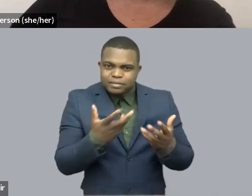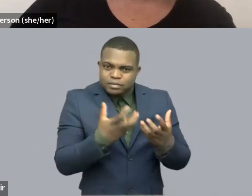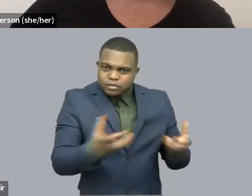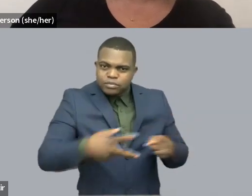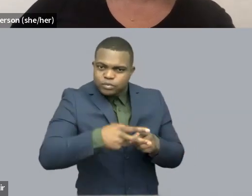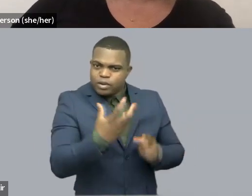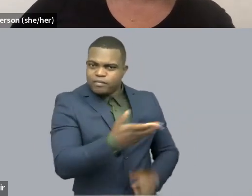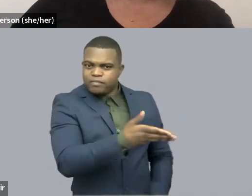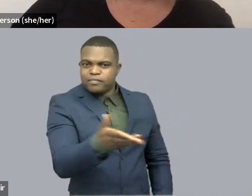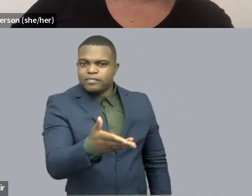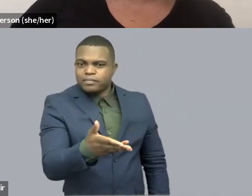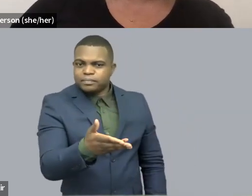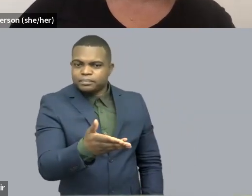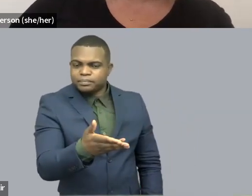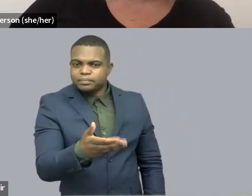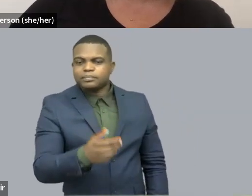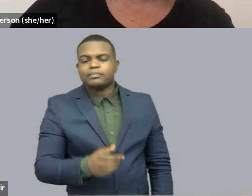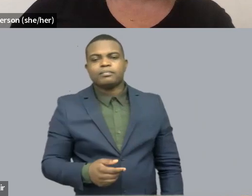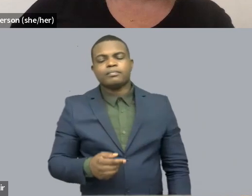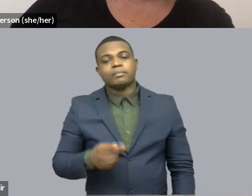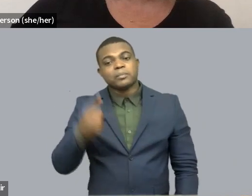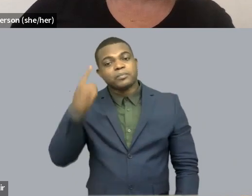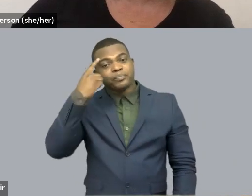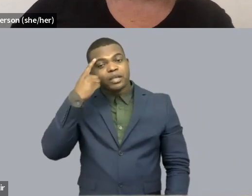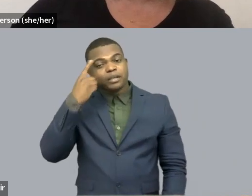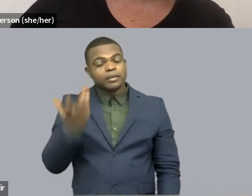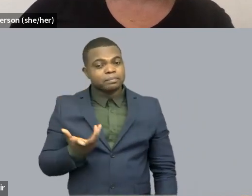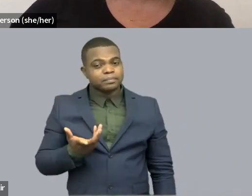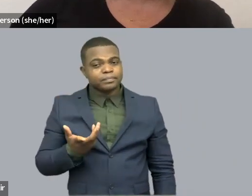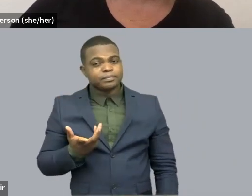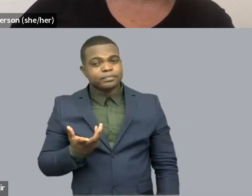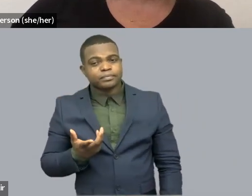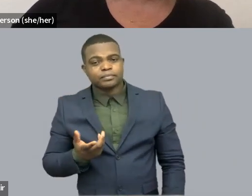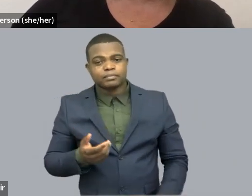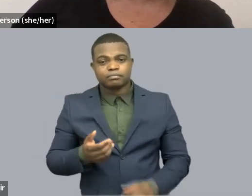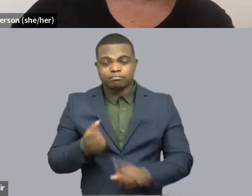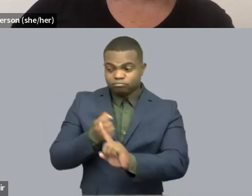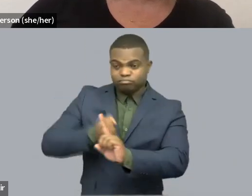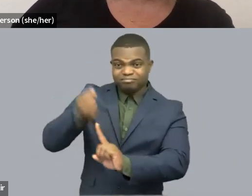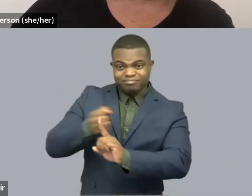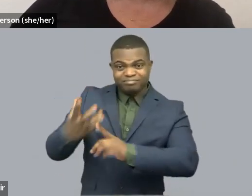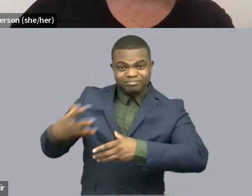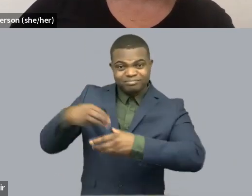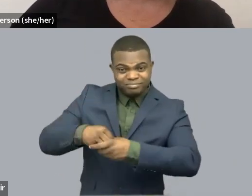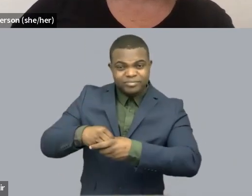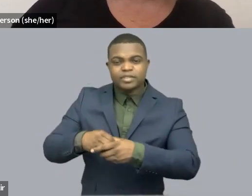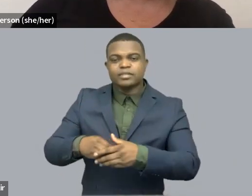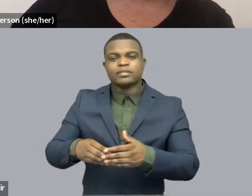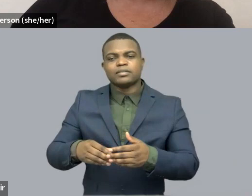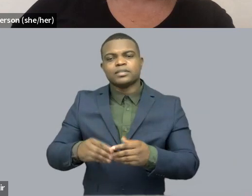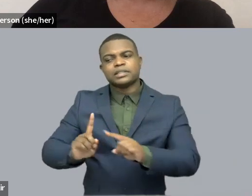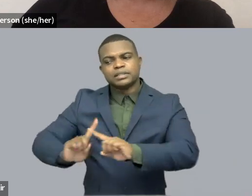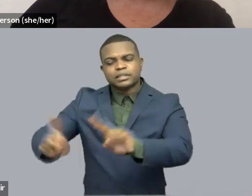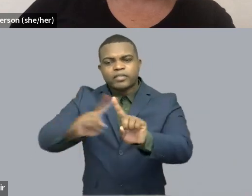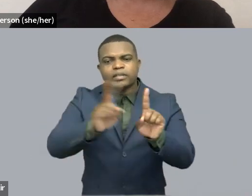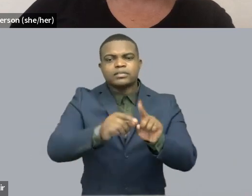for example, policymakers or with the private sector community, but also within the community in itself. And to